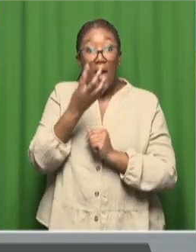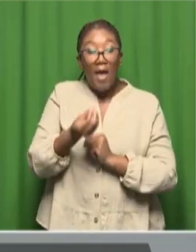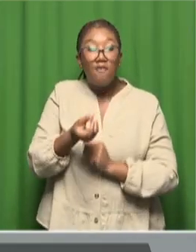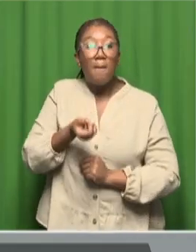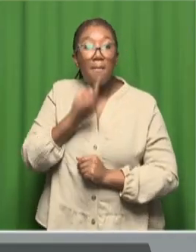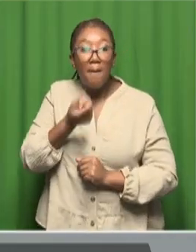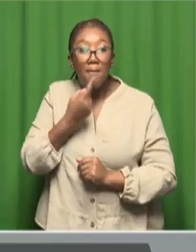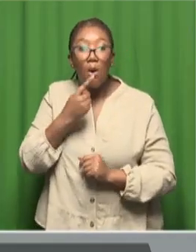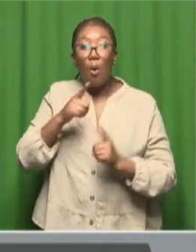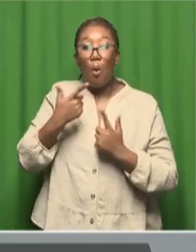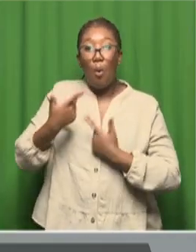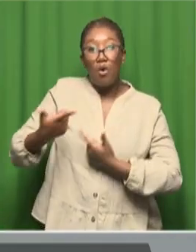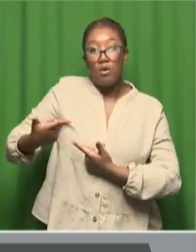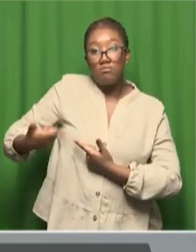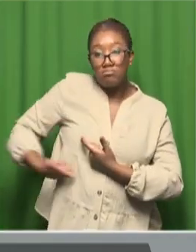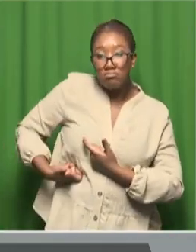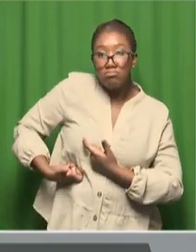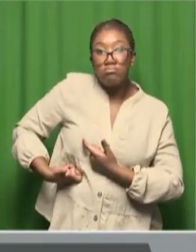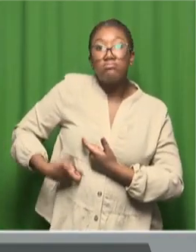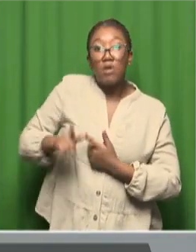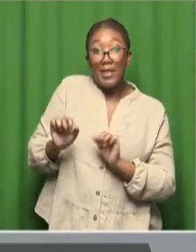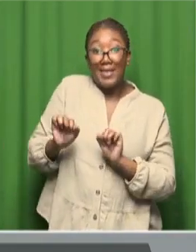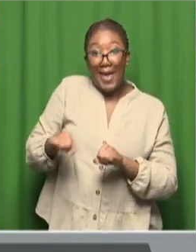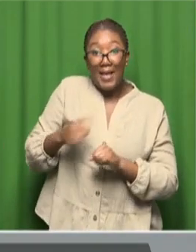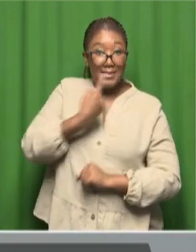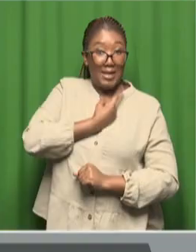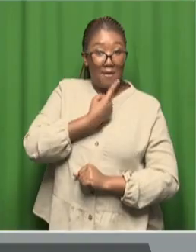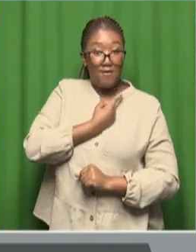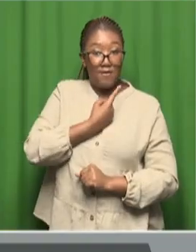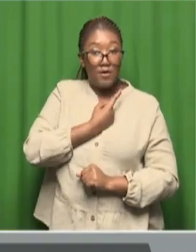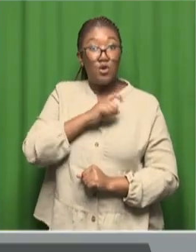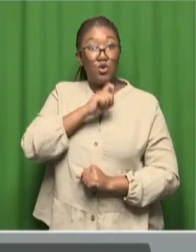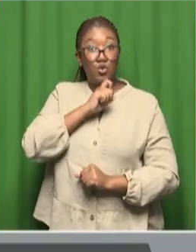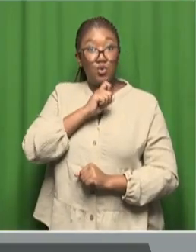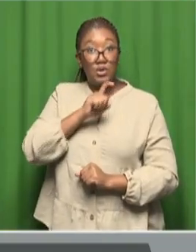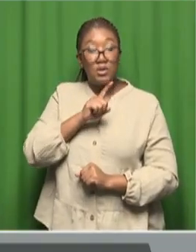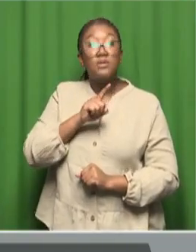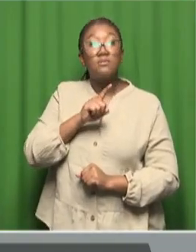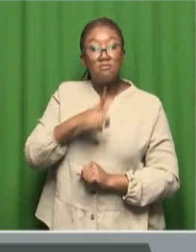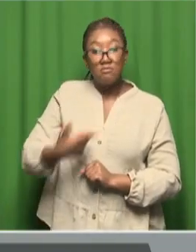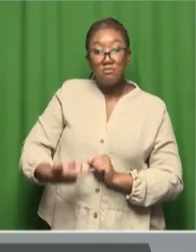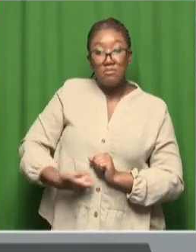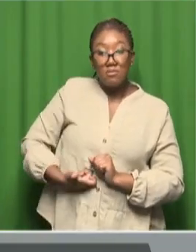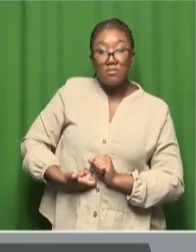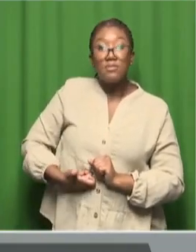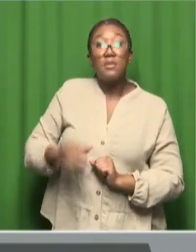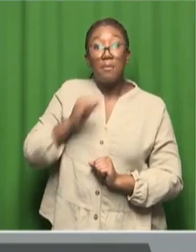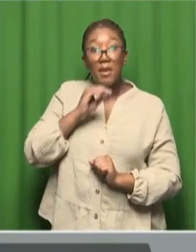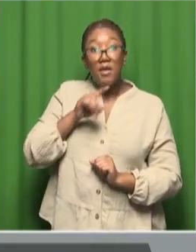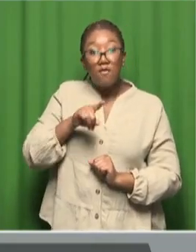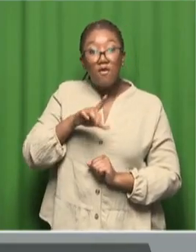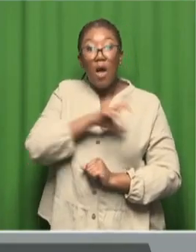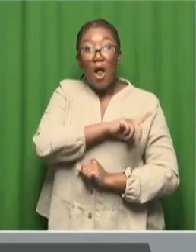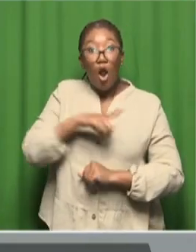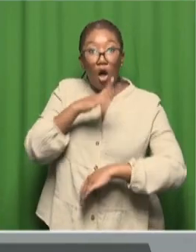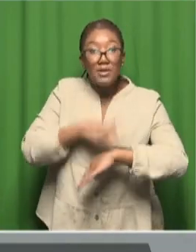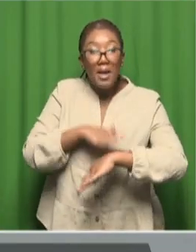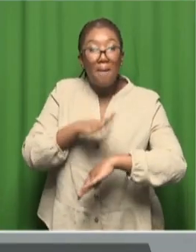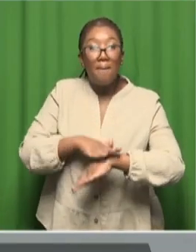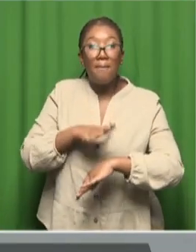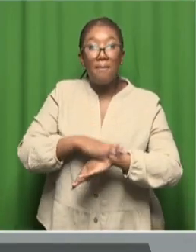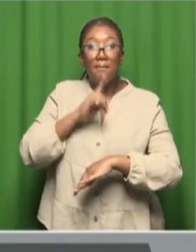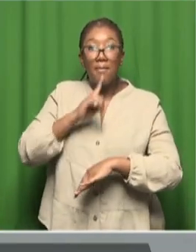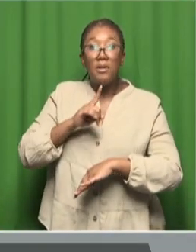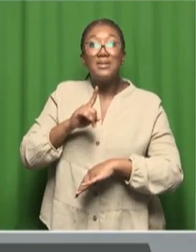not able to utilize it and thereby not able to use the glucose. So this leads to long-term high glucose levels, leading